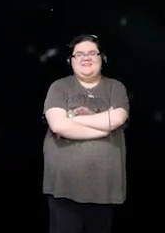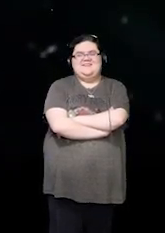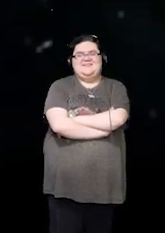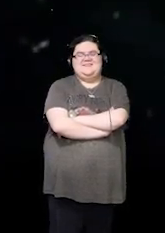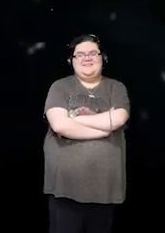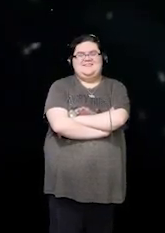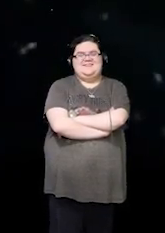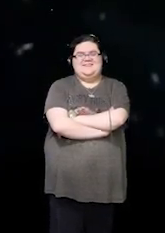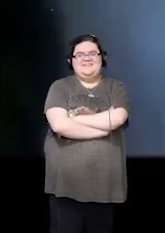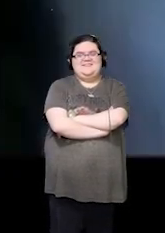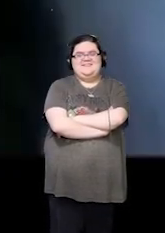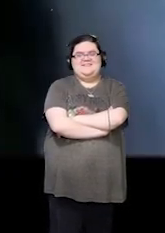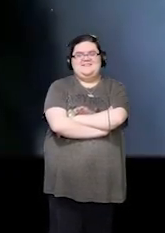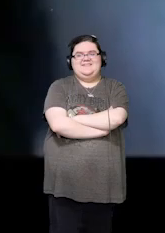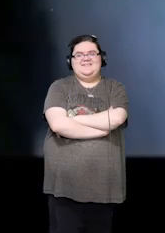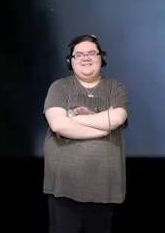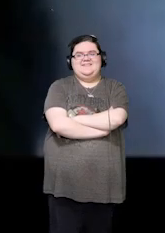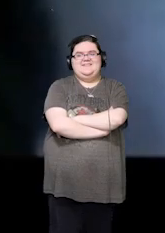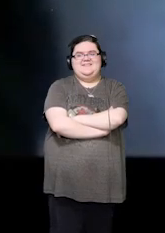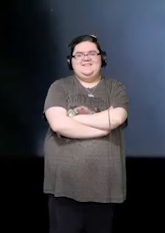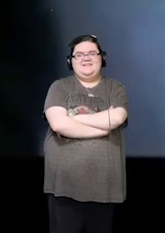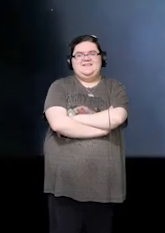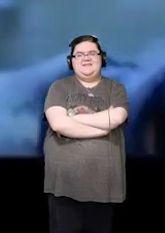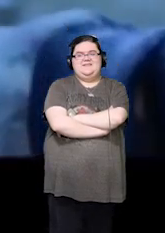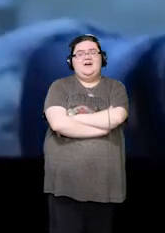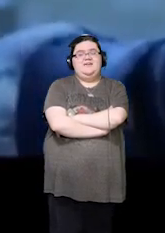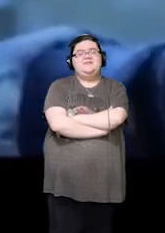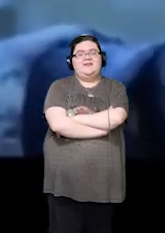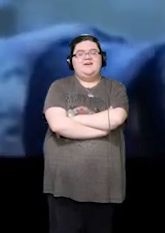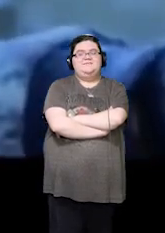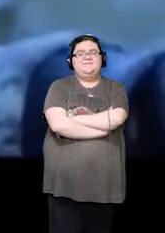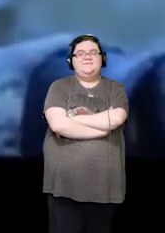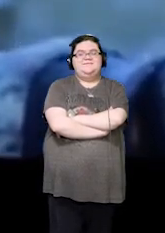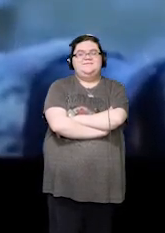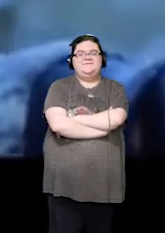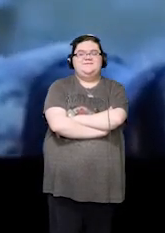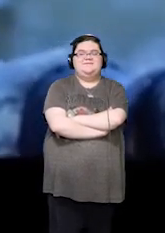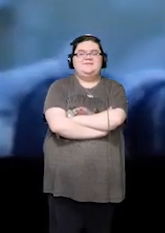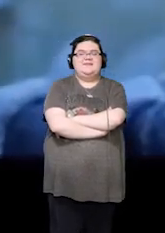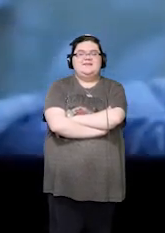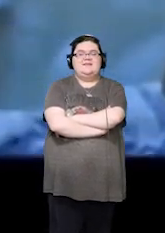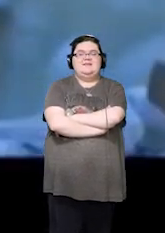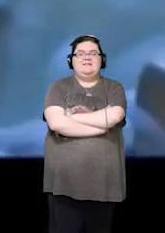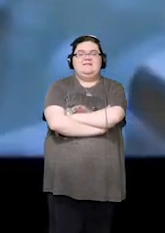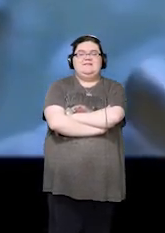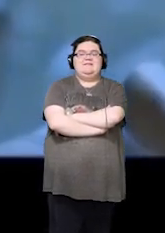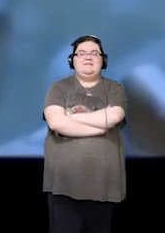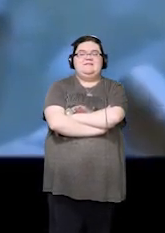wouldn't. Bloody would. Nah, it's an advert. No, he's... Yeah.